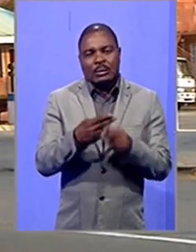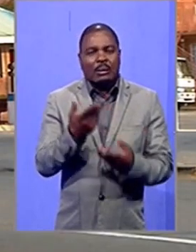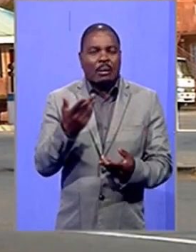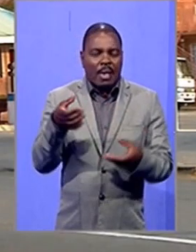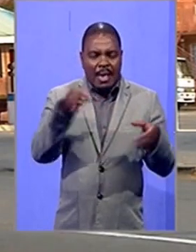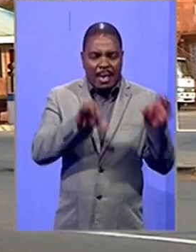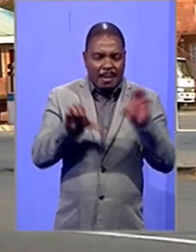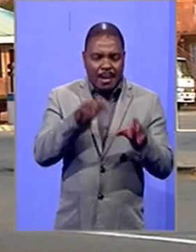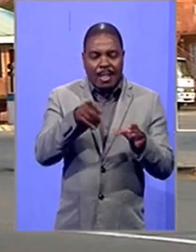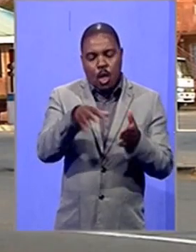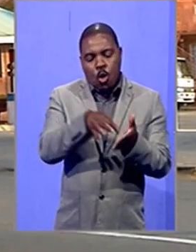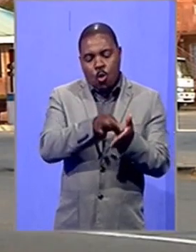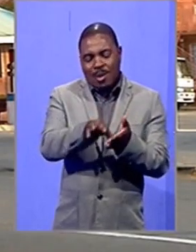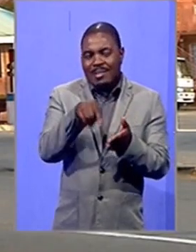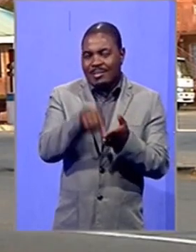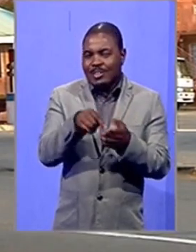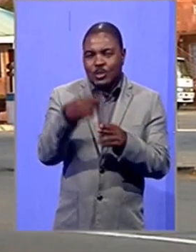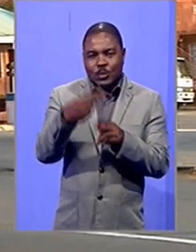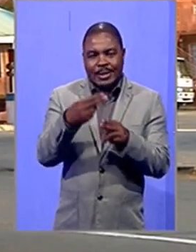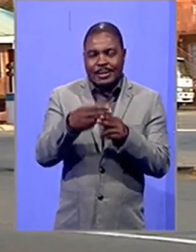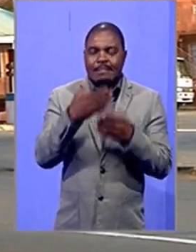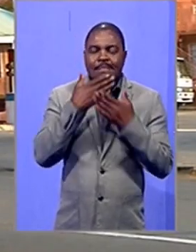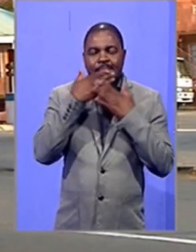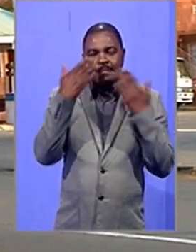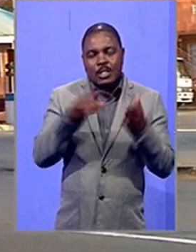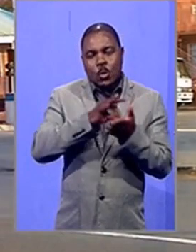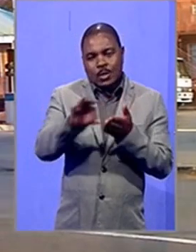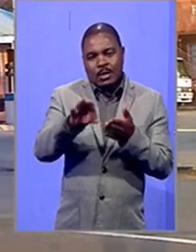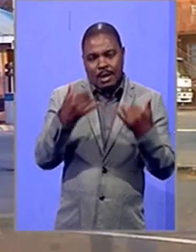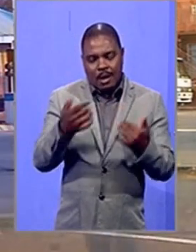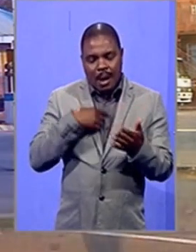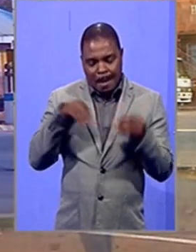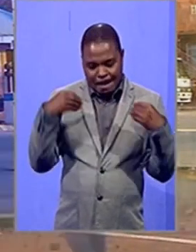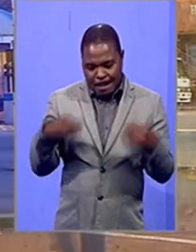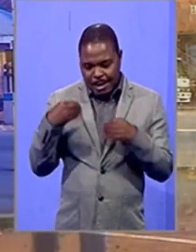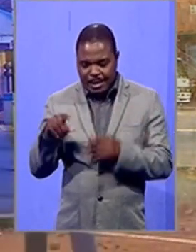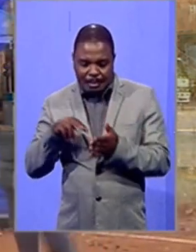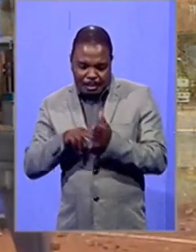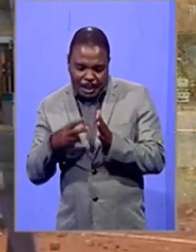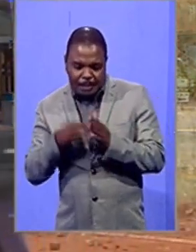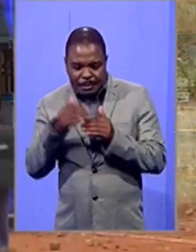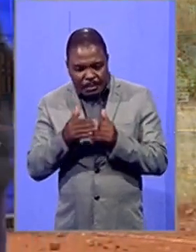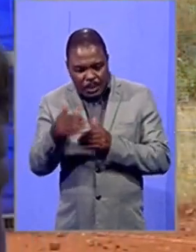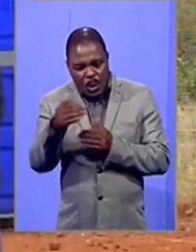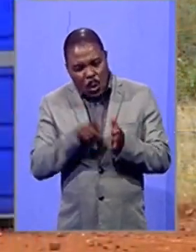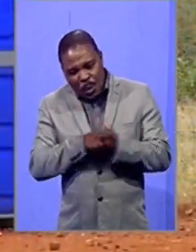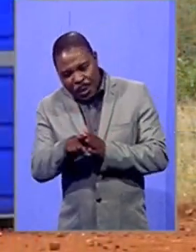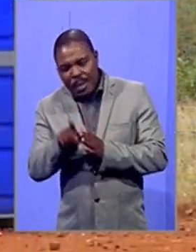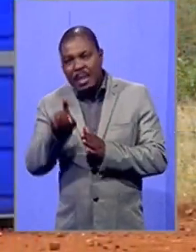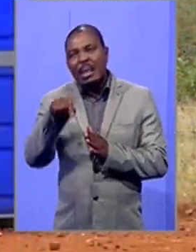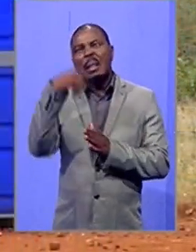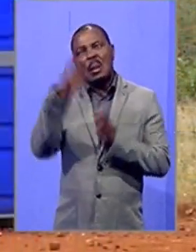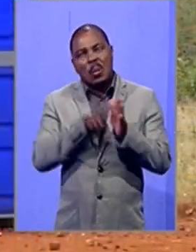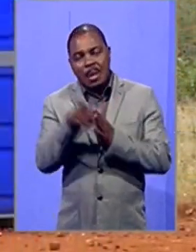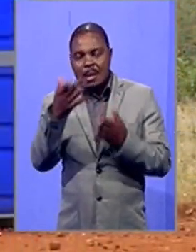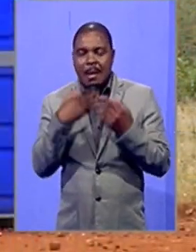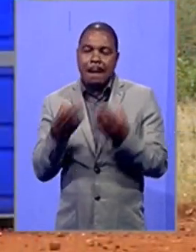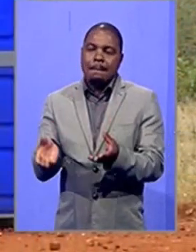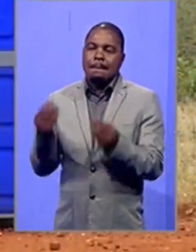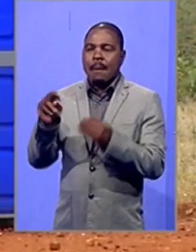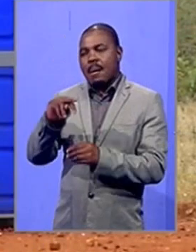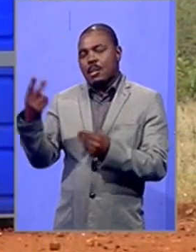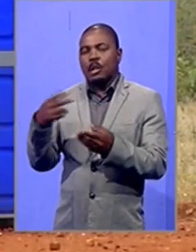di-chemical contract ya gona e fedile, so re busy ka di-plan tša go bona gore in this coming week or week after re ba kry-ela